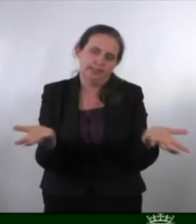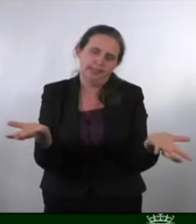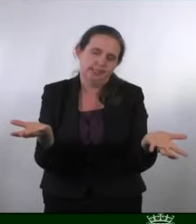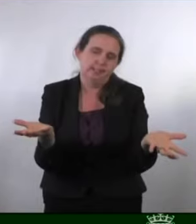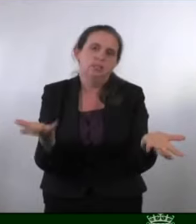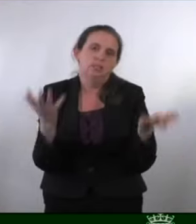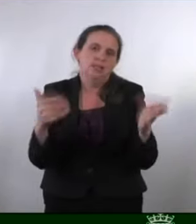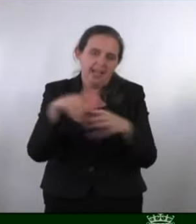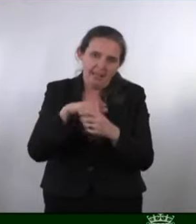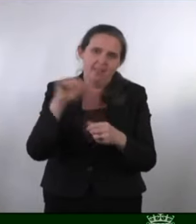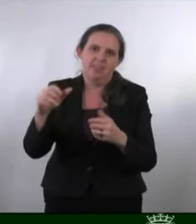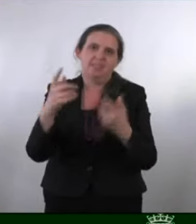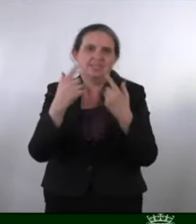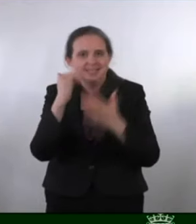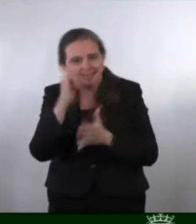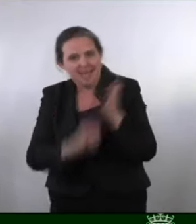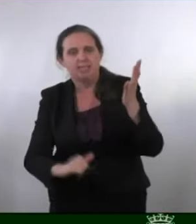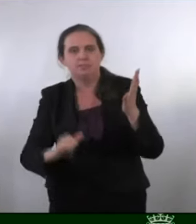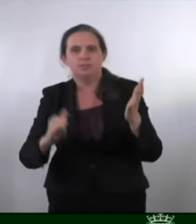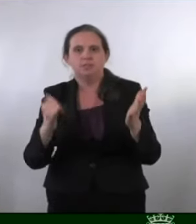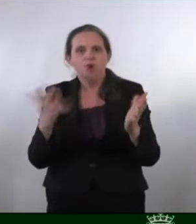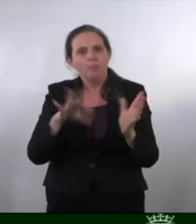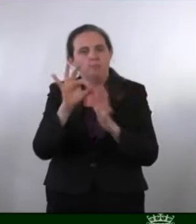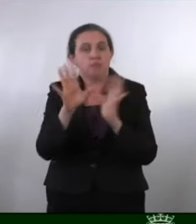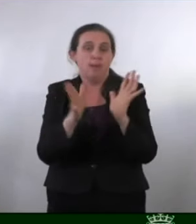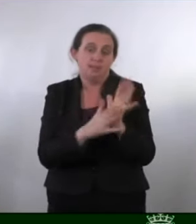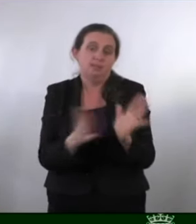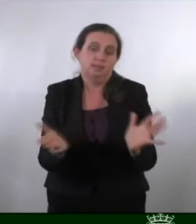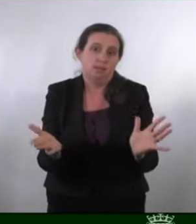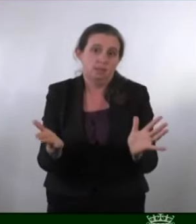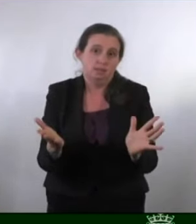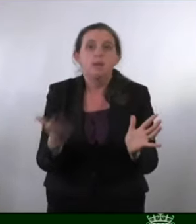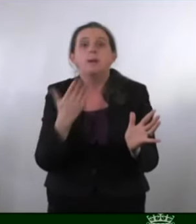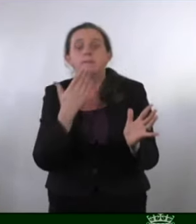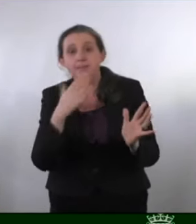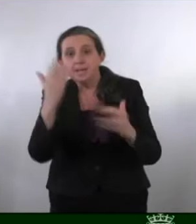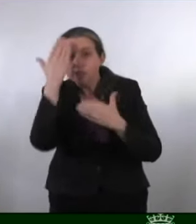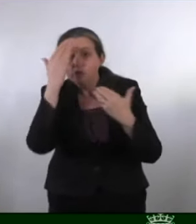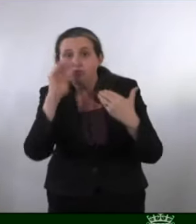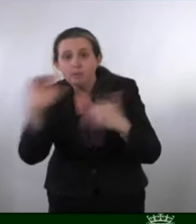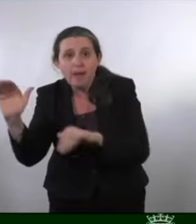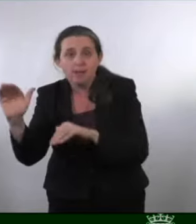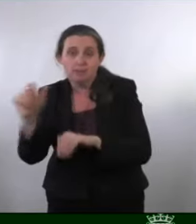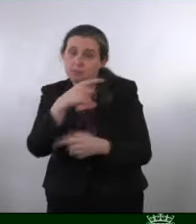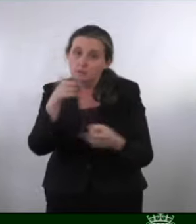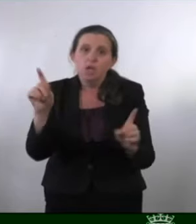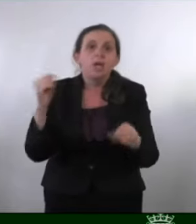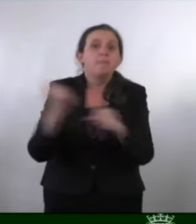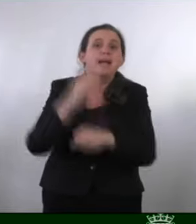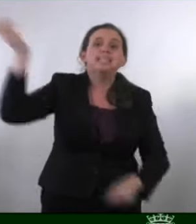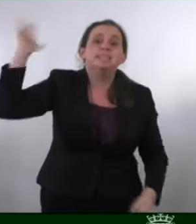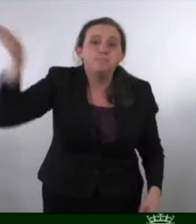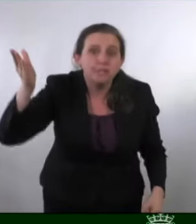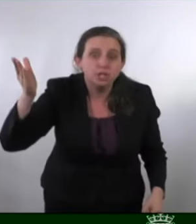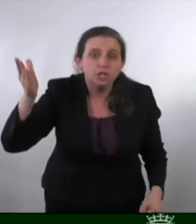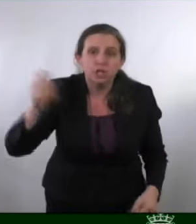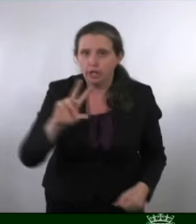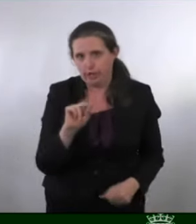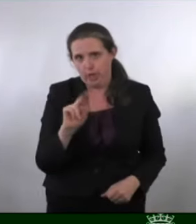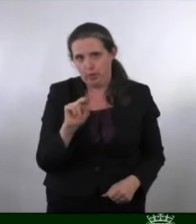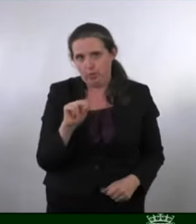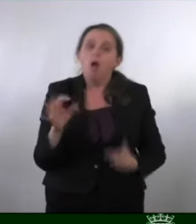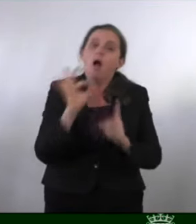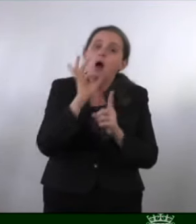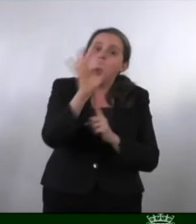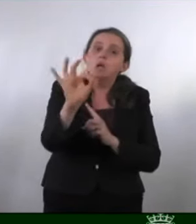questions in this statement. And can I just remind people that they're not making speeches, they're asking questions, brief